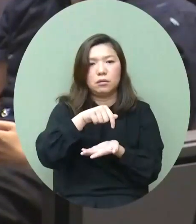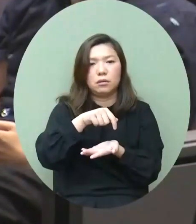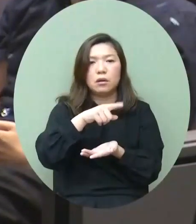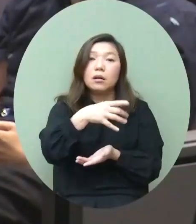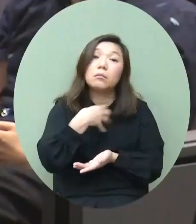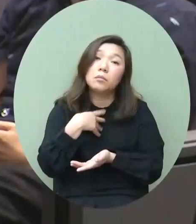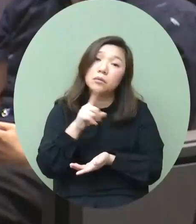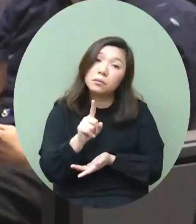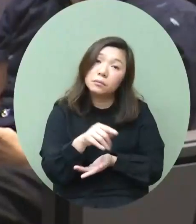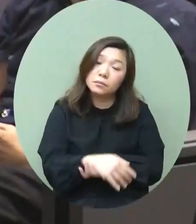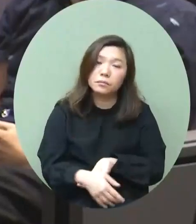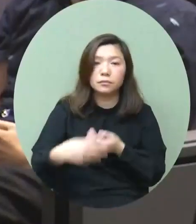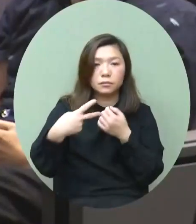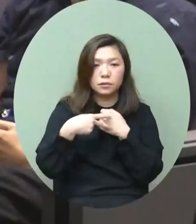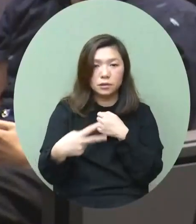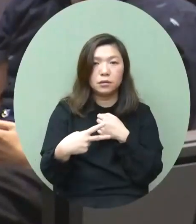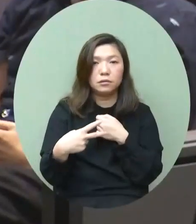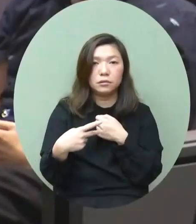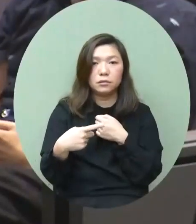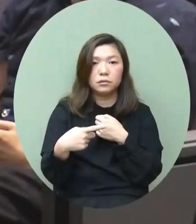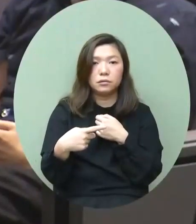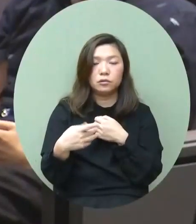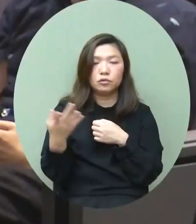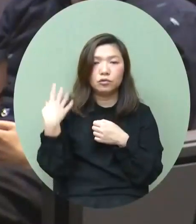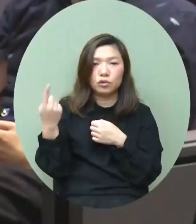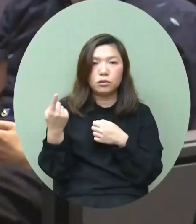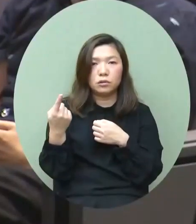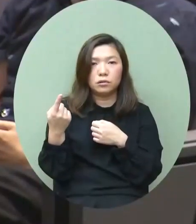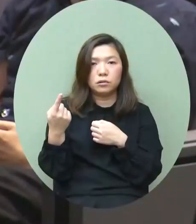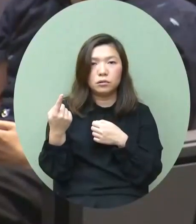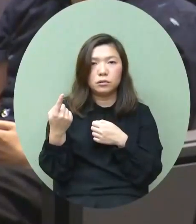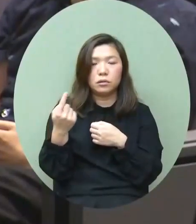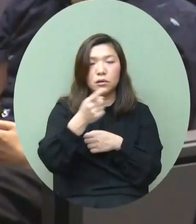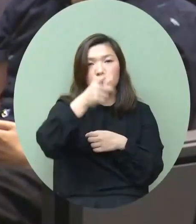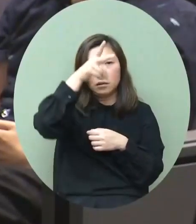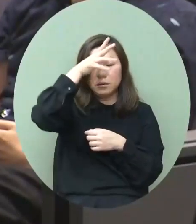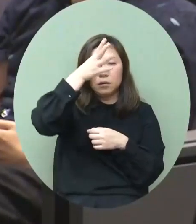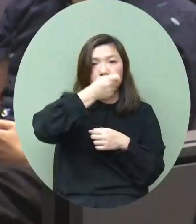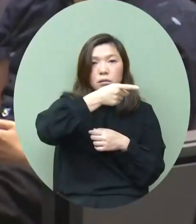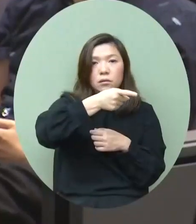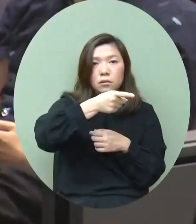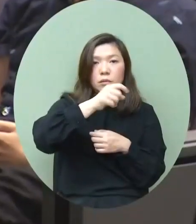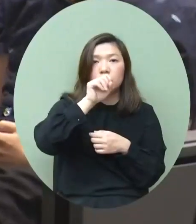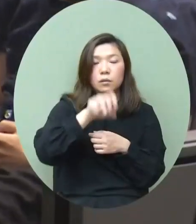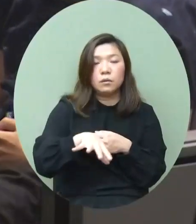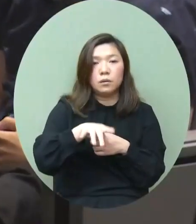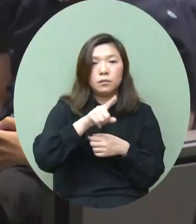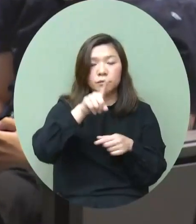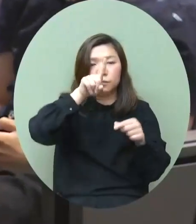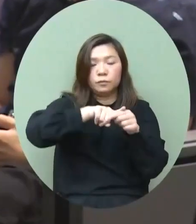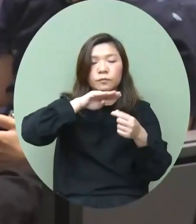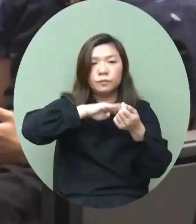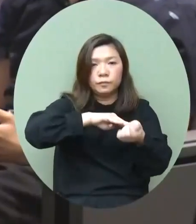M yesterday you said the use of Chinese medicine in curing infected COVID-19 patients has proven to be very effective on the mainland